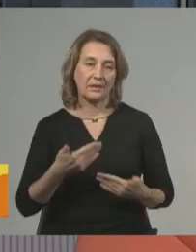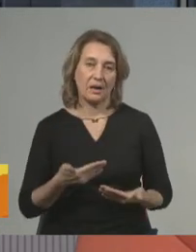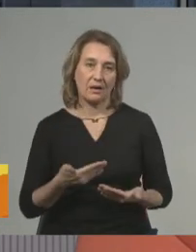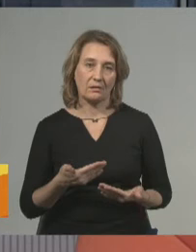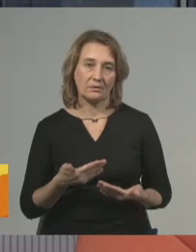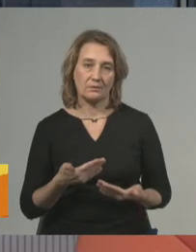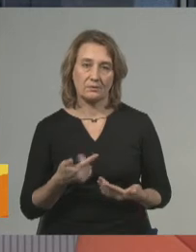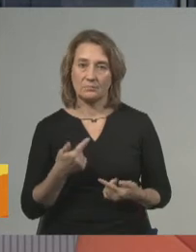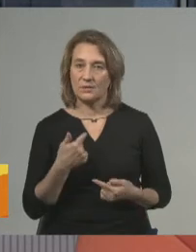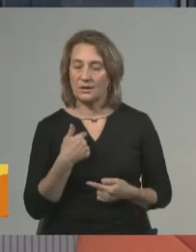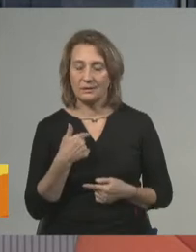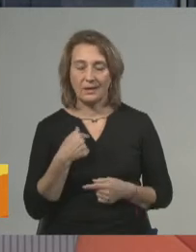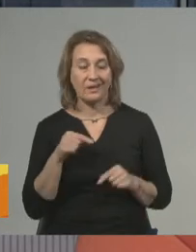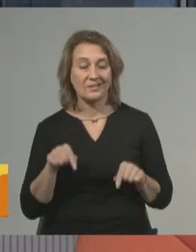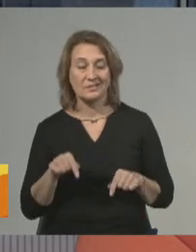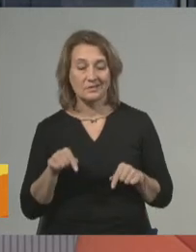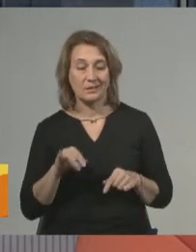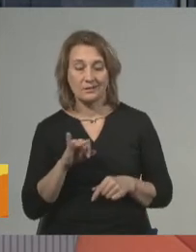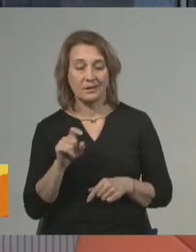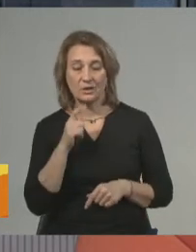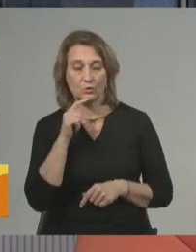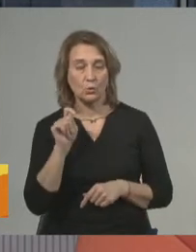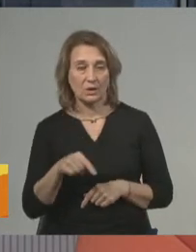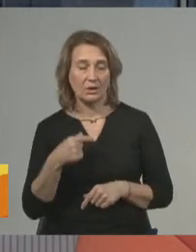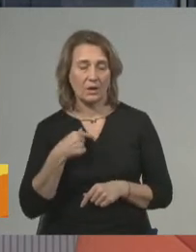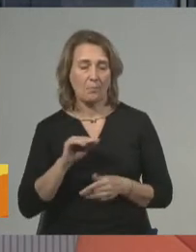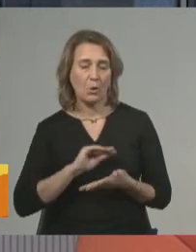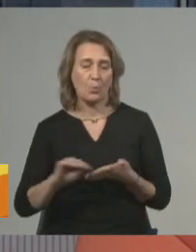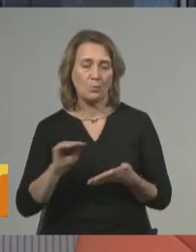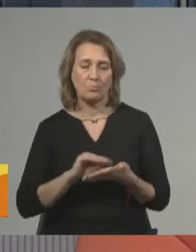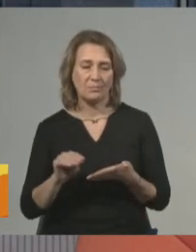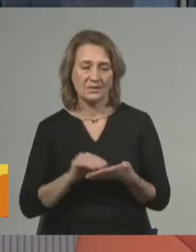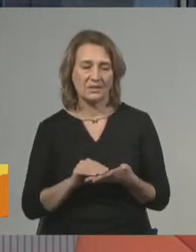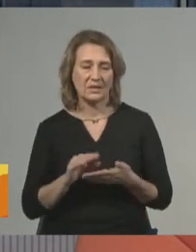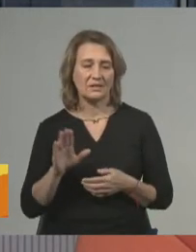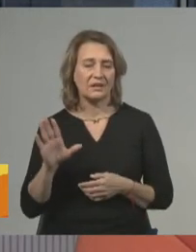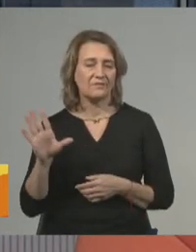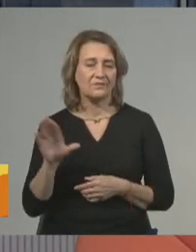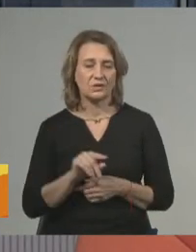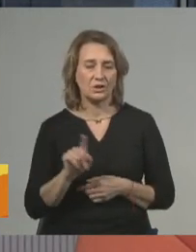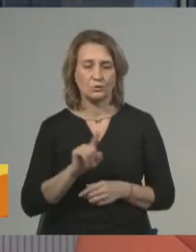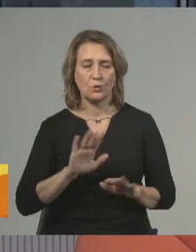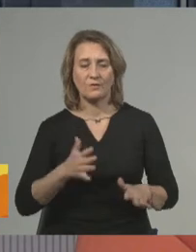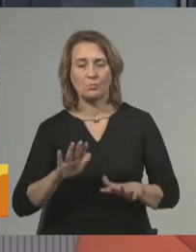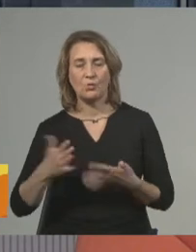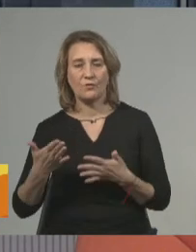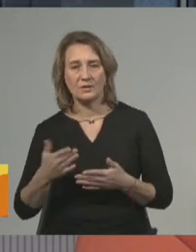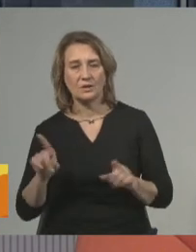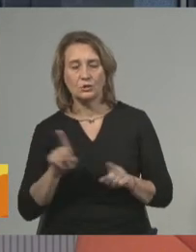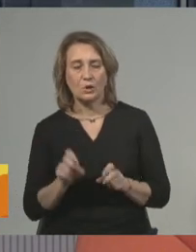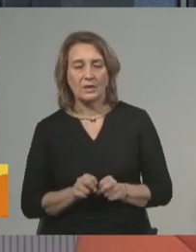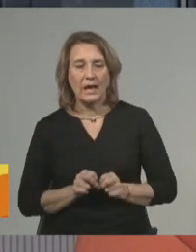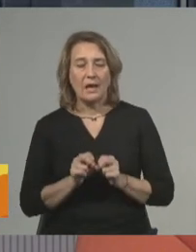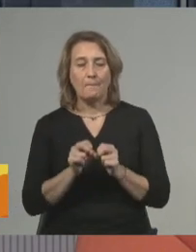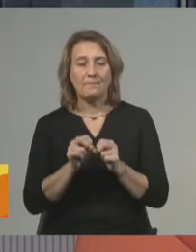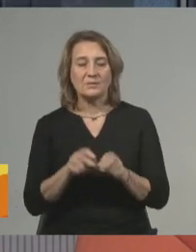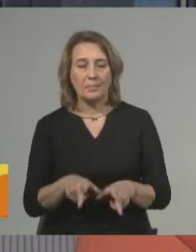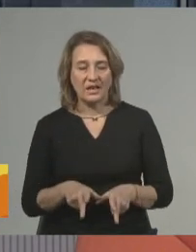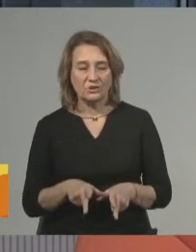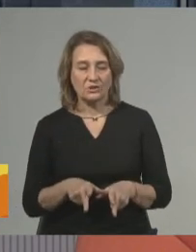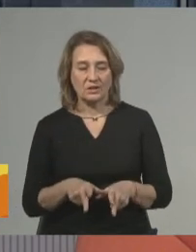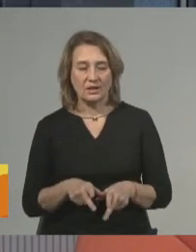this country i can write about things in this country and i can write about potentially dangerous things in this country but then i can get up and leave so if